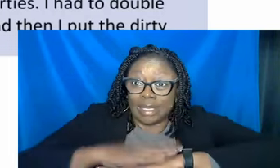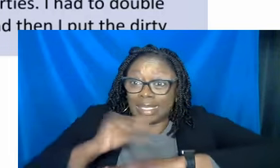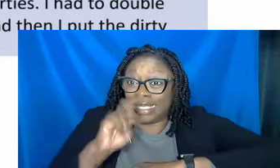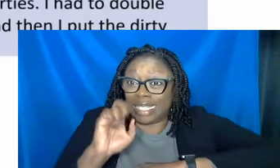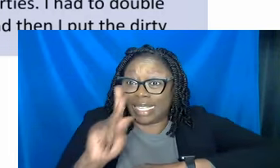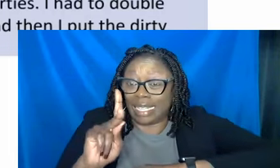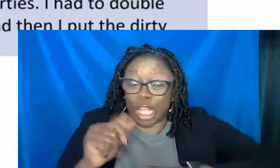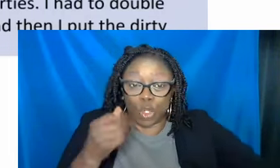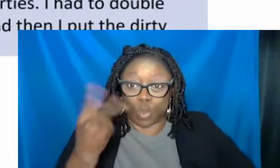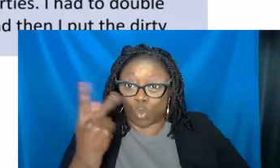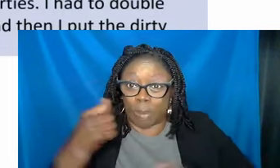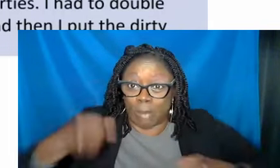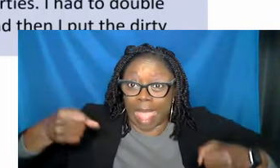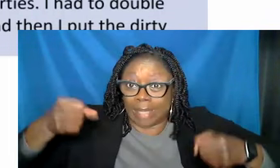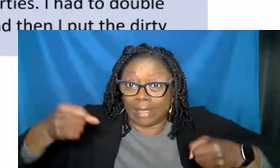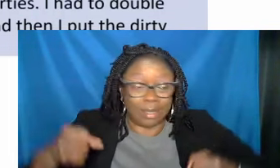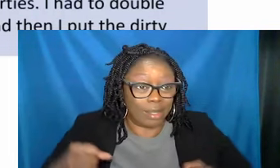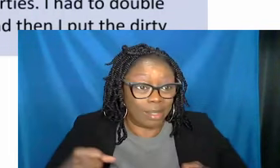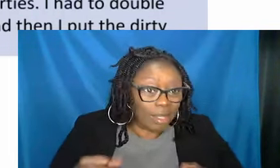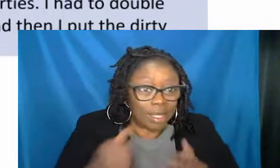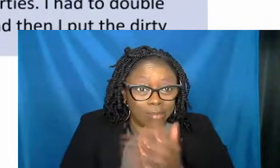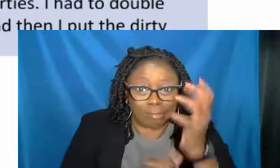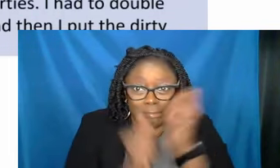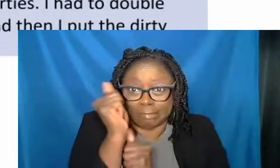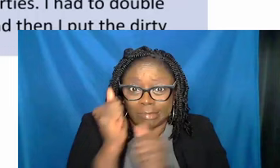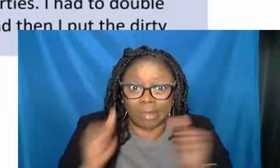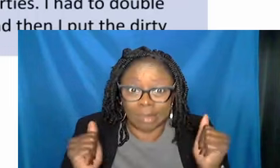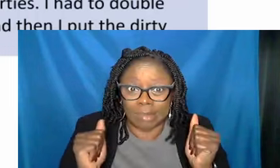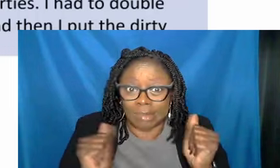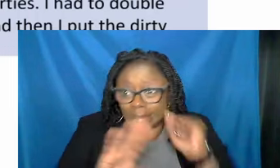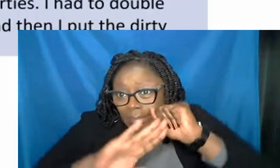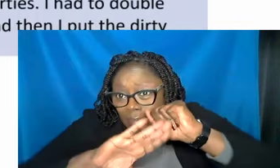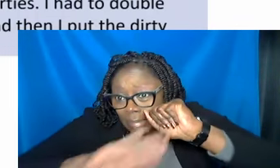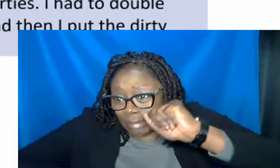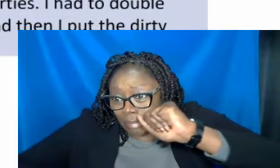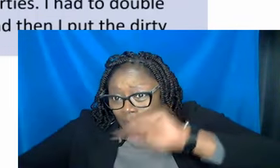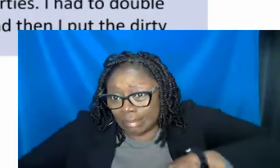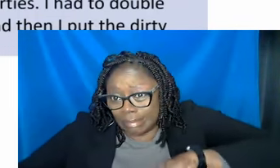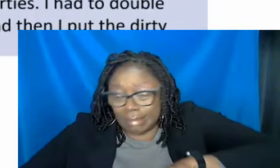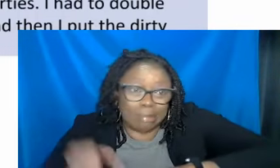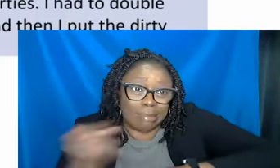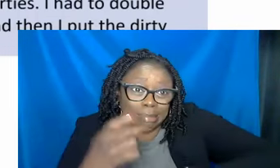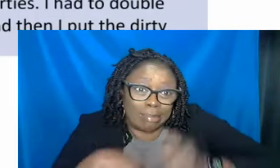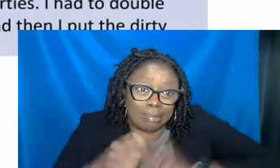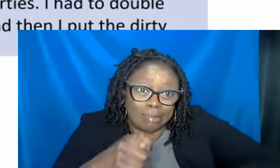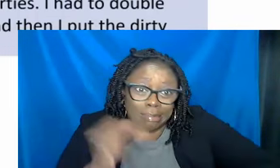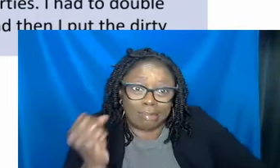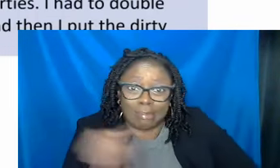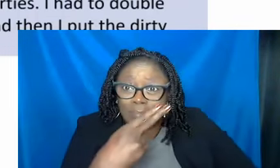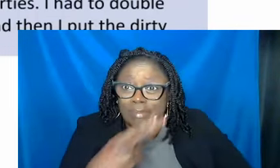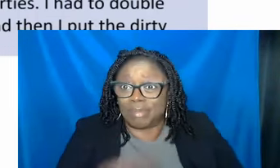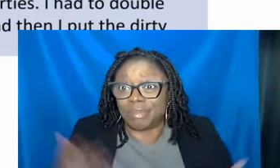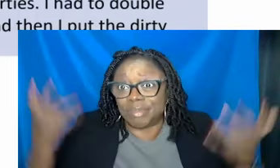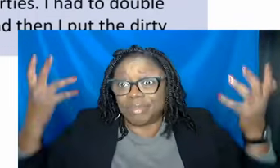had two bags. She put on her gloves, and she put the dirty bags in a bag, then doubled up and threw it in the